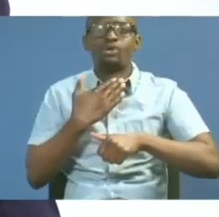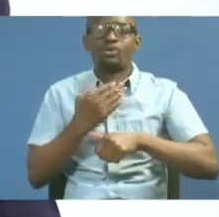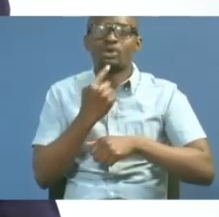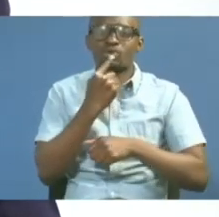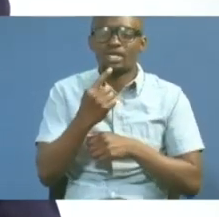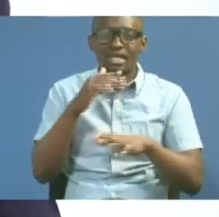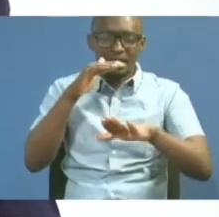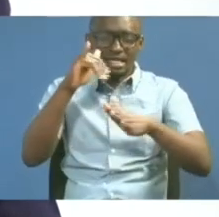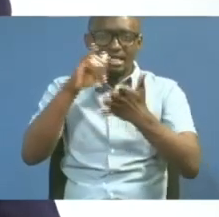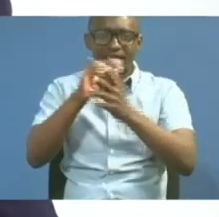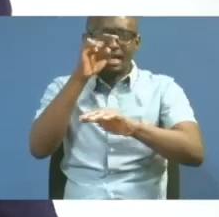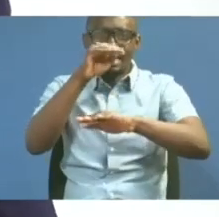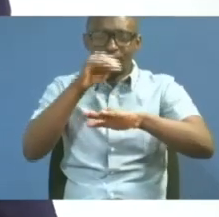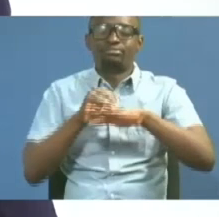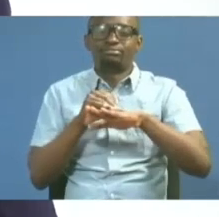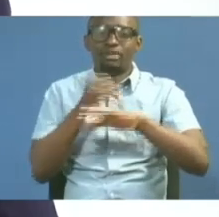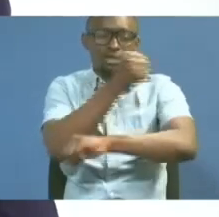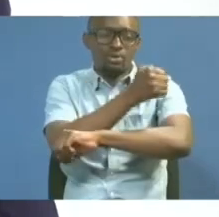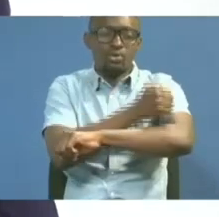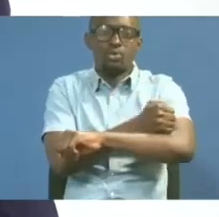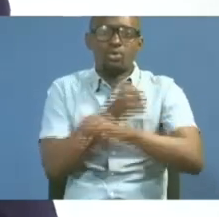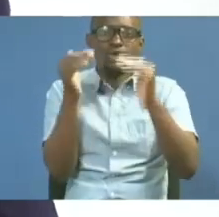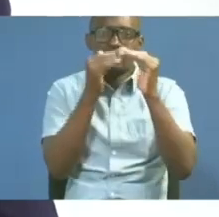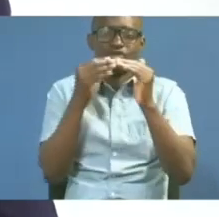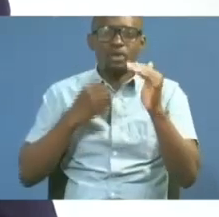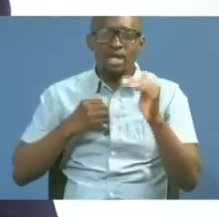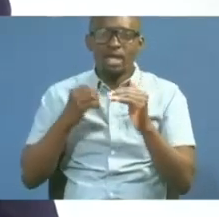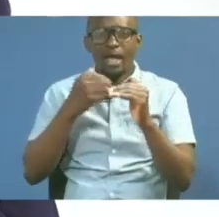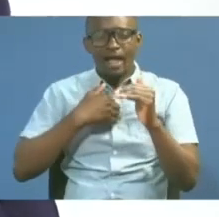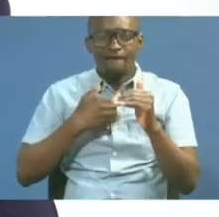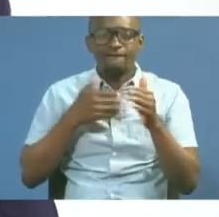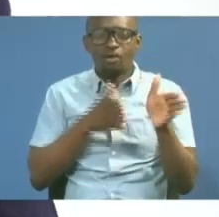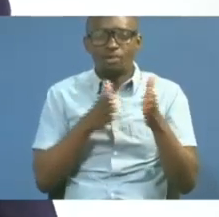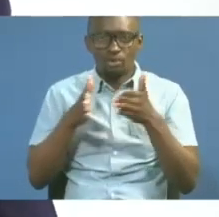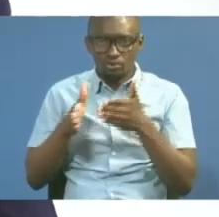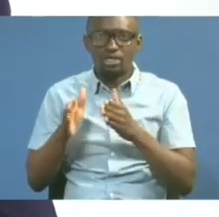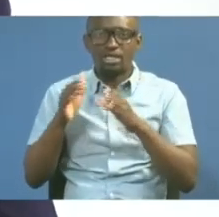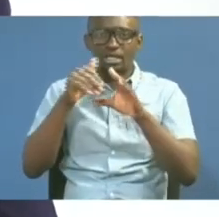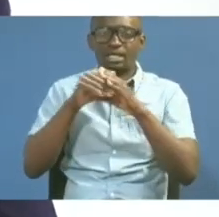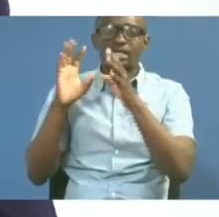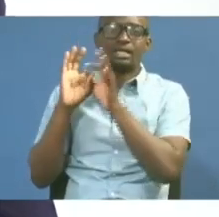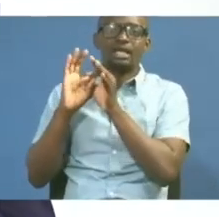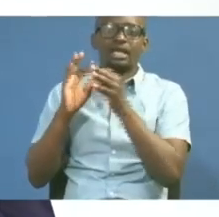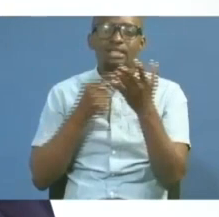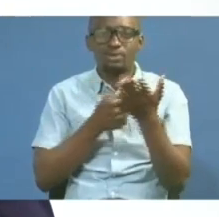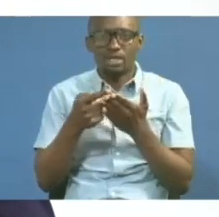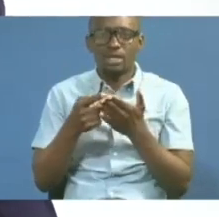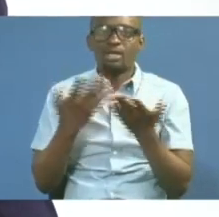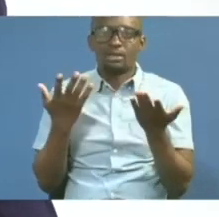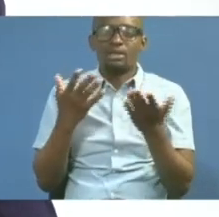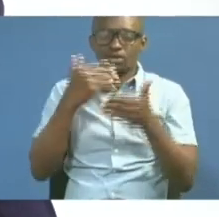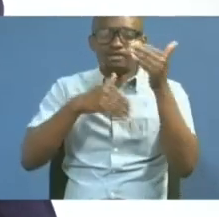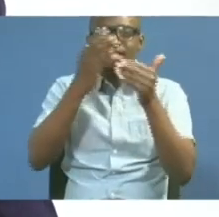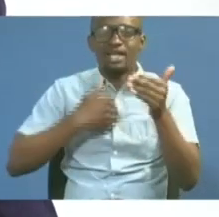mention that at the school level, we are given opportunity during the culture week, The university conducts what